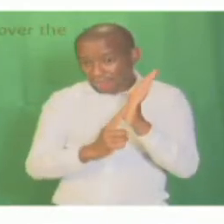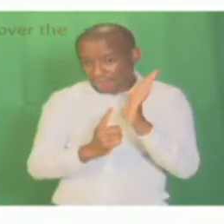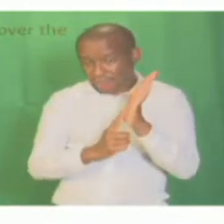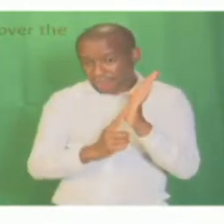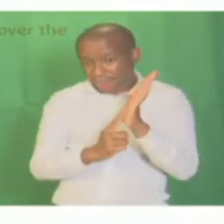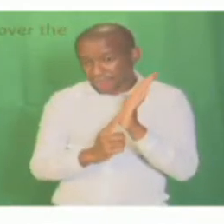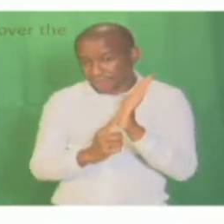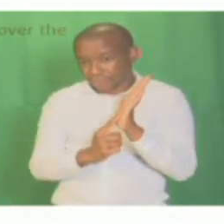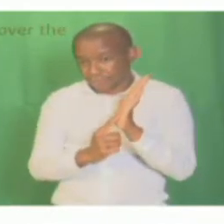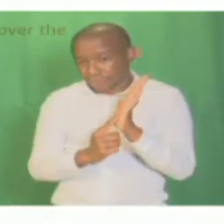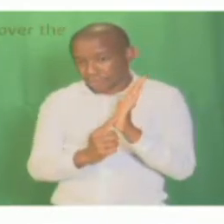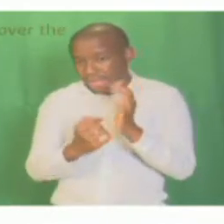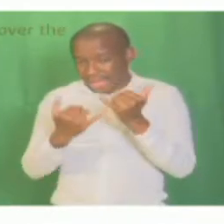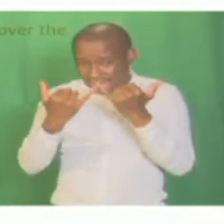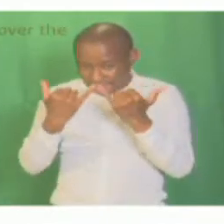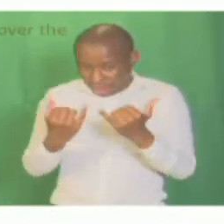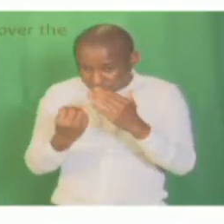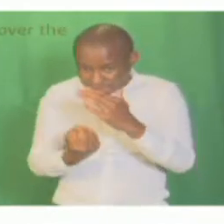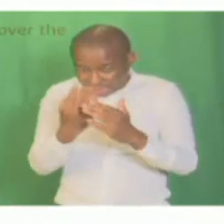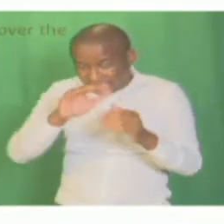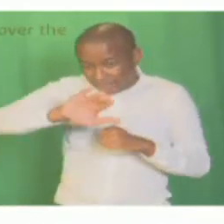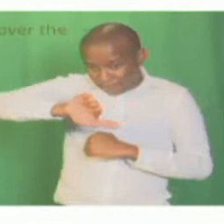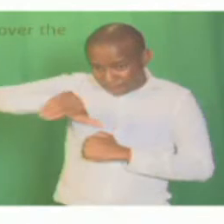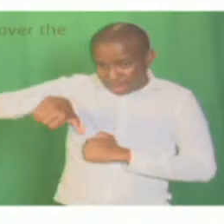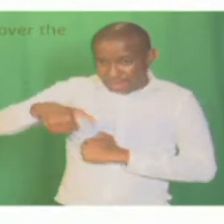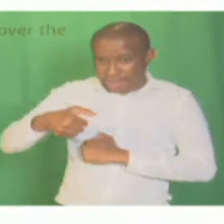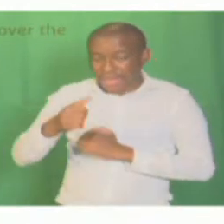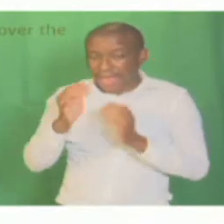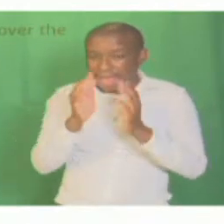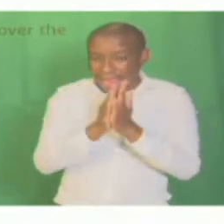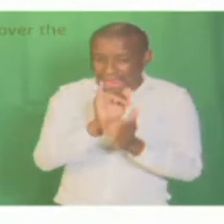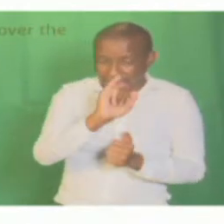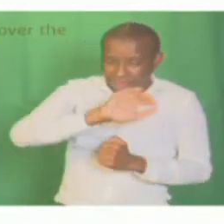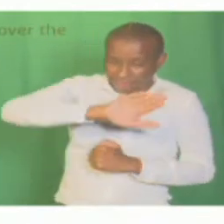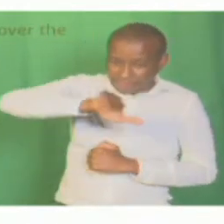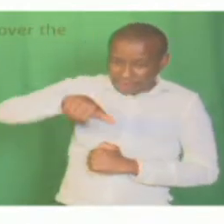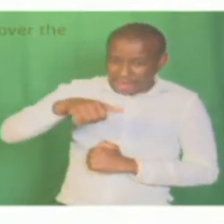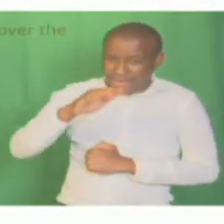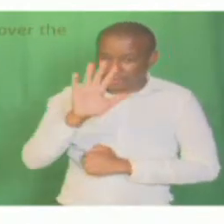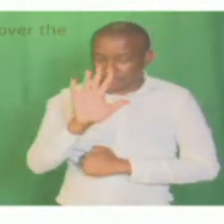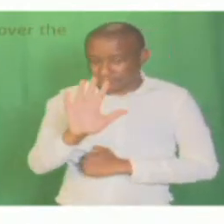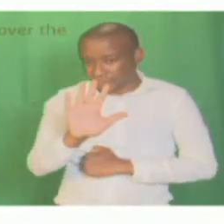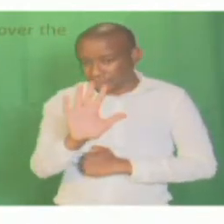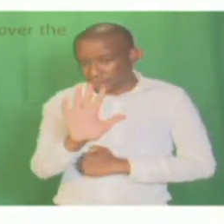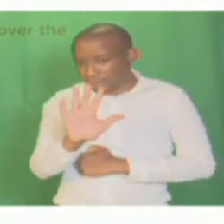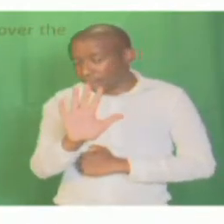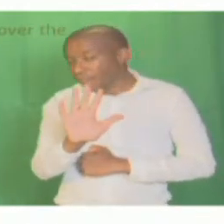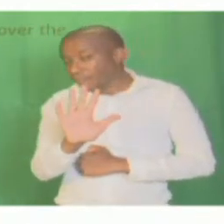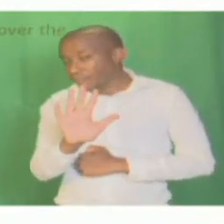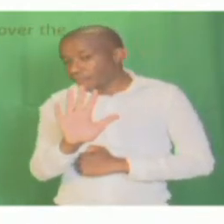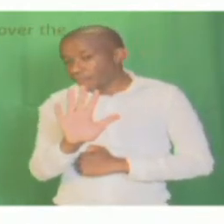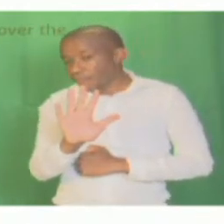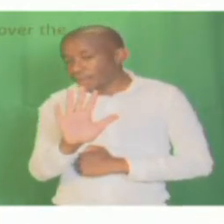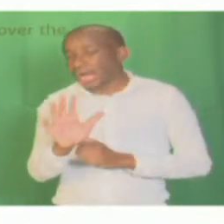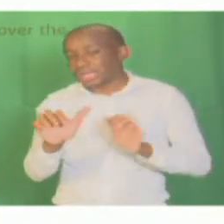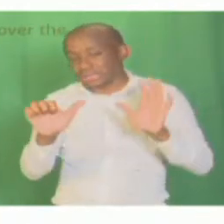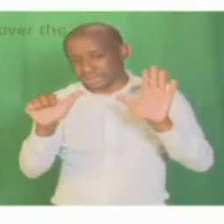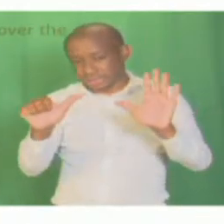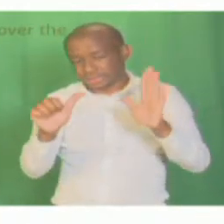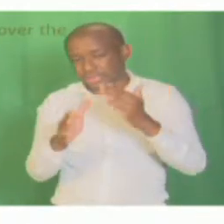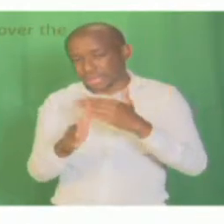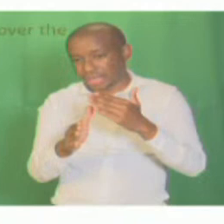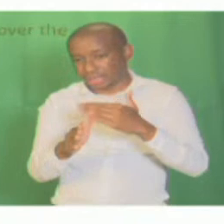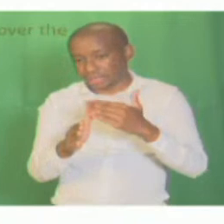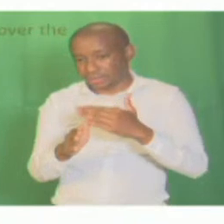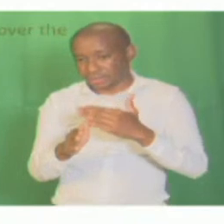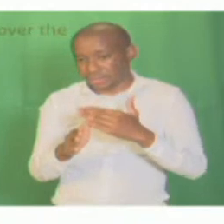again. It starts with subtraction. 11 minus 5 is equals to 6.